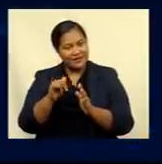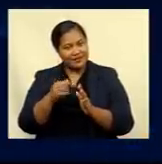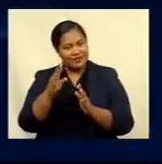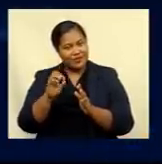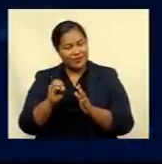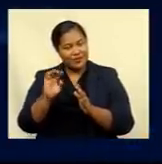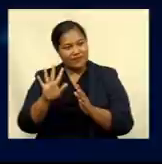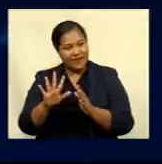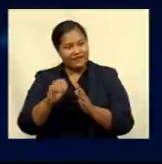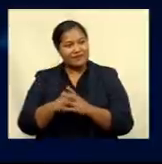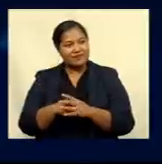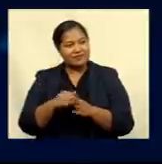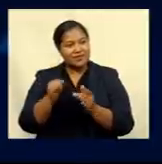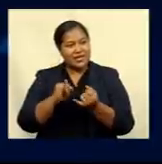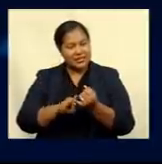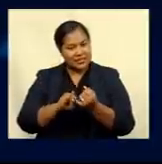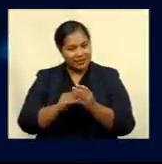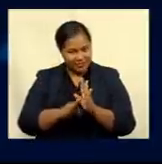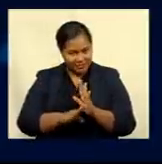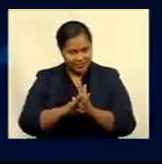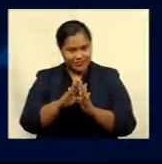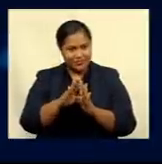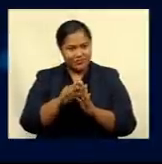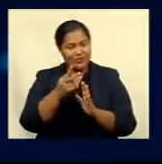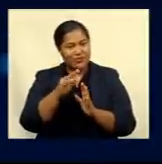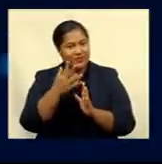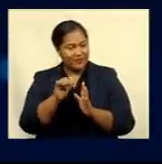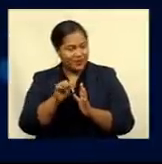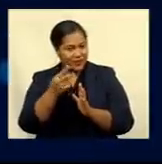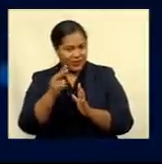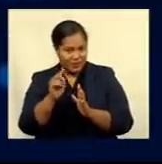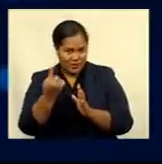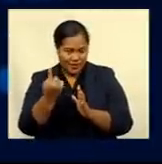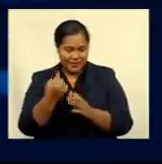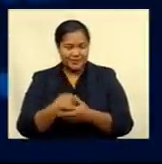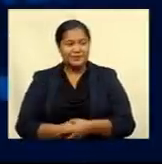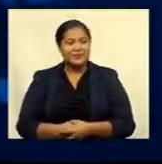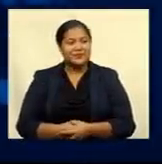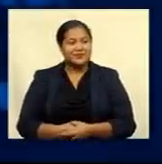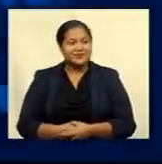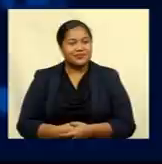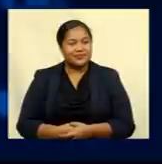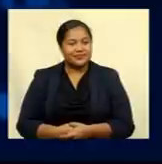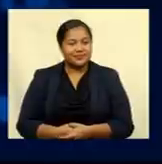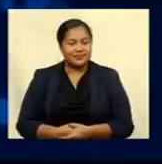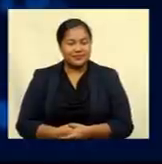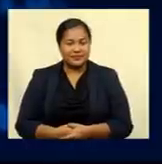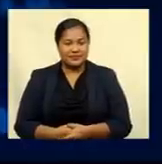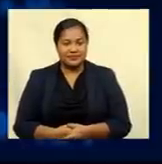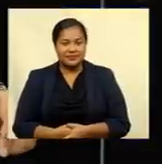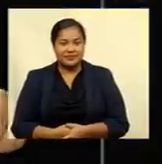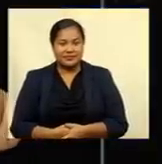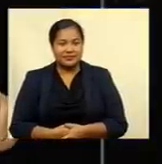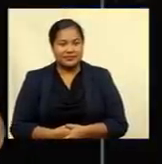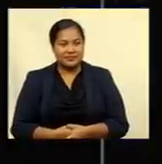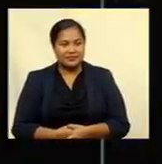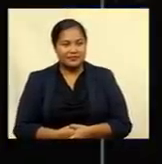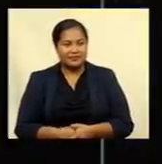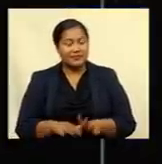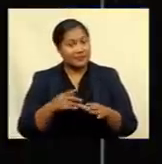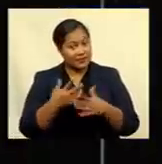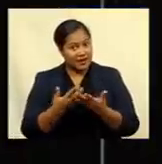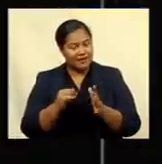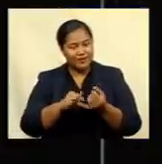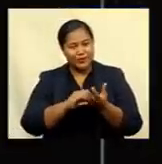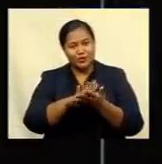$1,815 per ounce. And silver improved, closing at $25.31 an ounce. And time now for